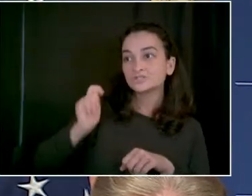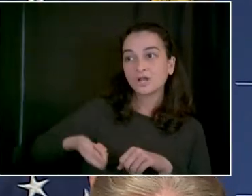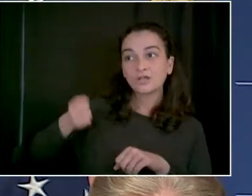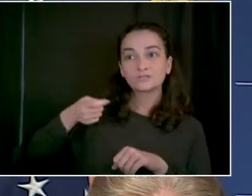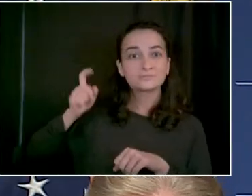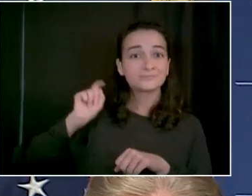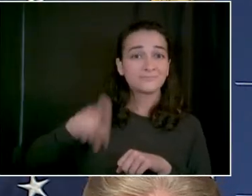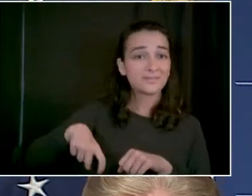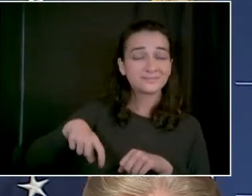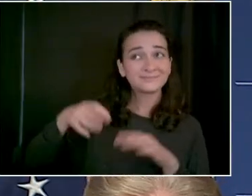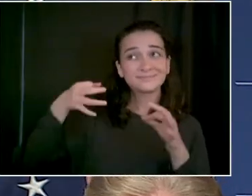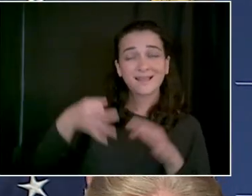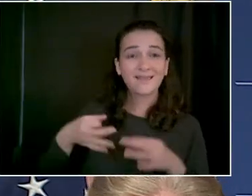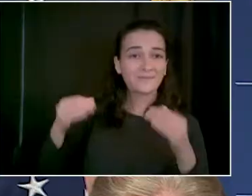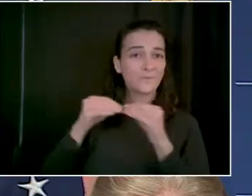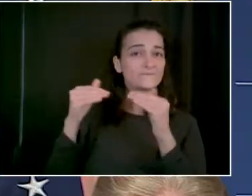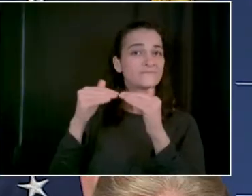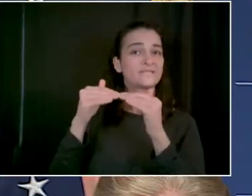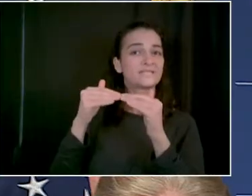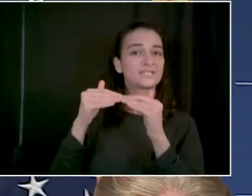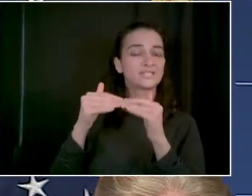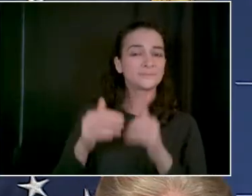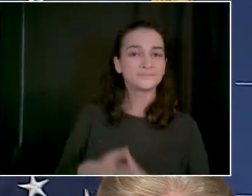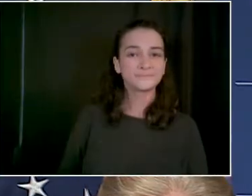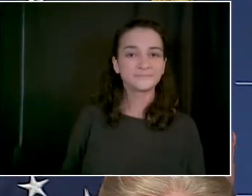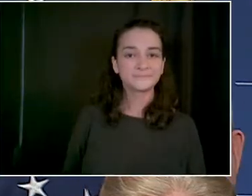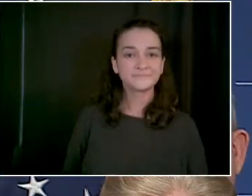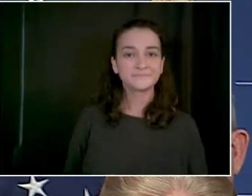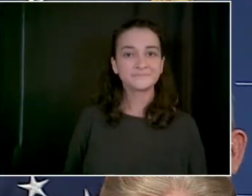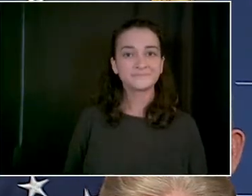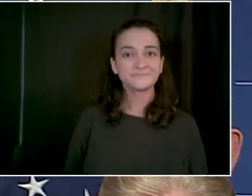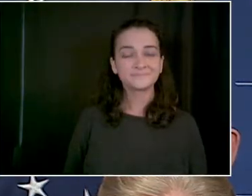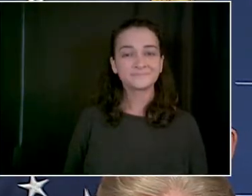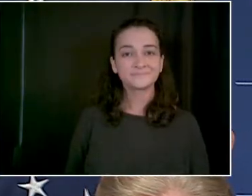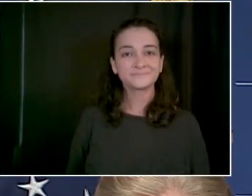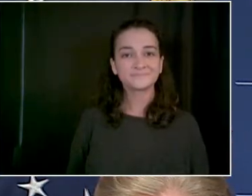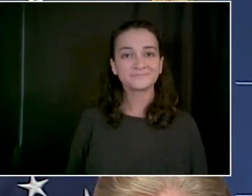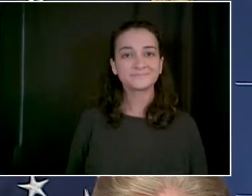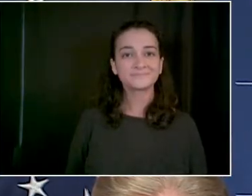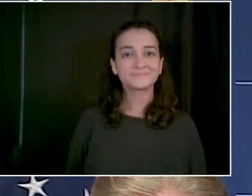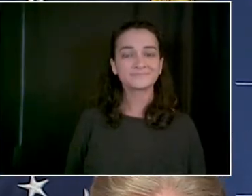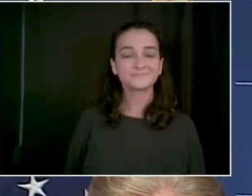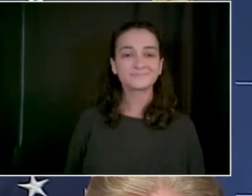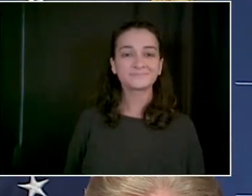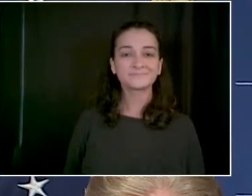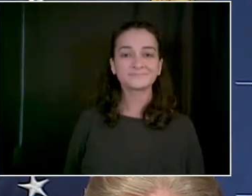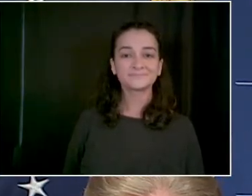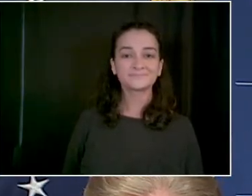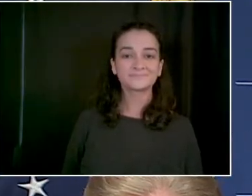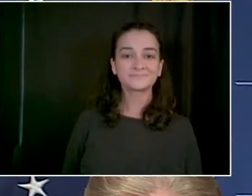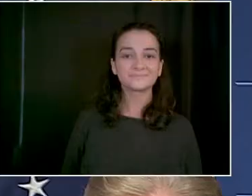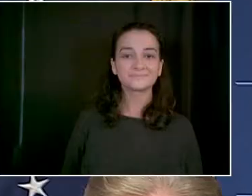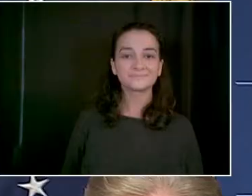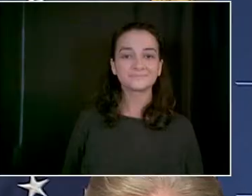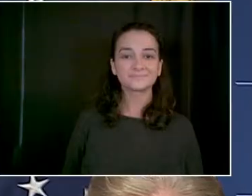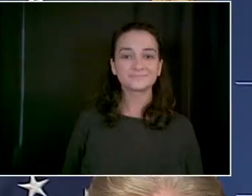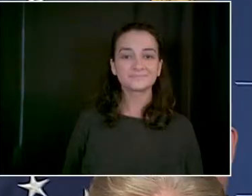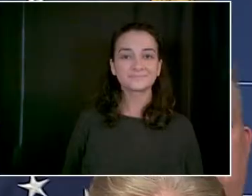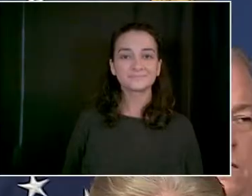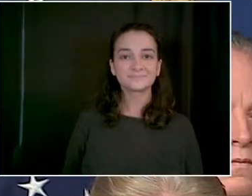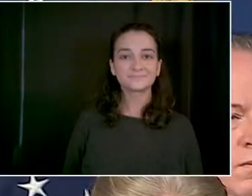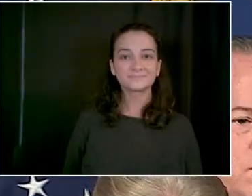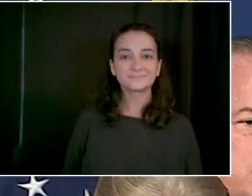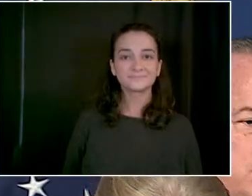who are repeated offenders in family court. They could be remanded to facilities. Can't just let them come back on the street. You know, the numbers